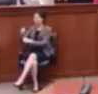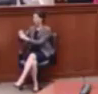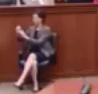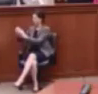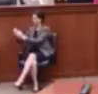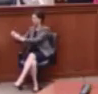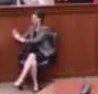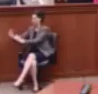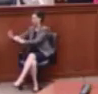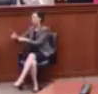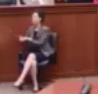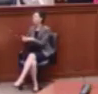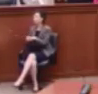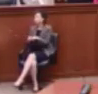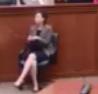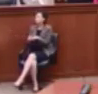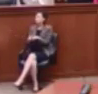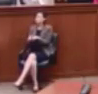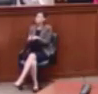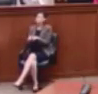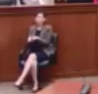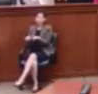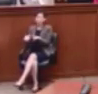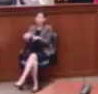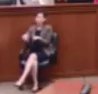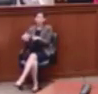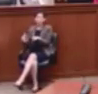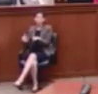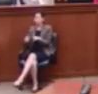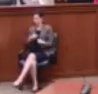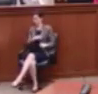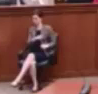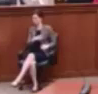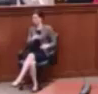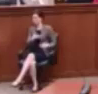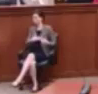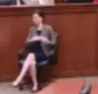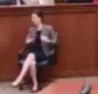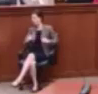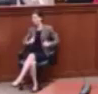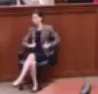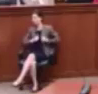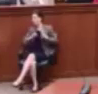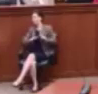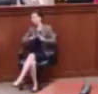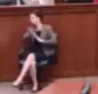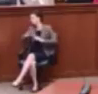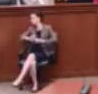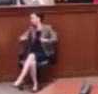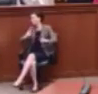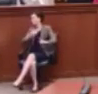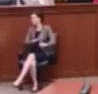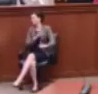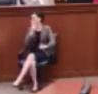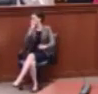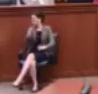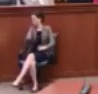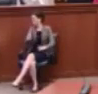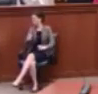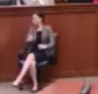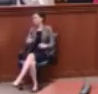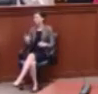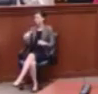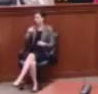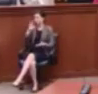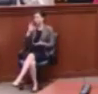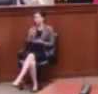but also go forth to have a life and to be future ready in that life. And we are convinced that